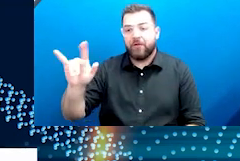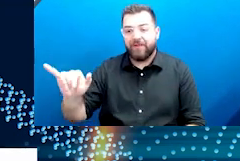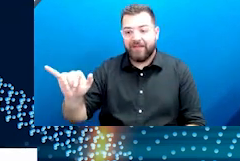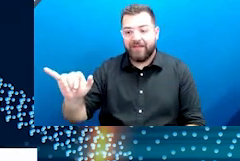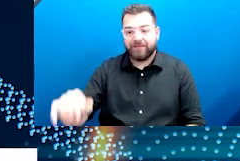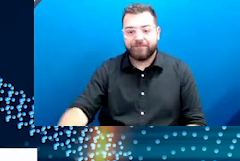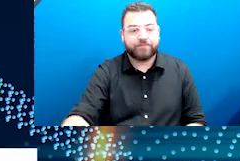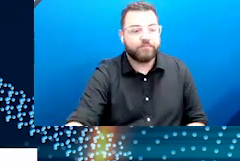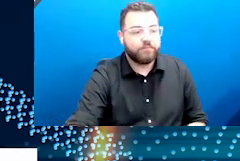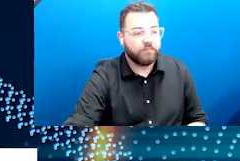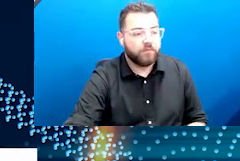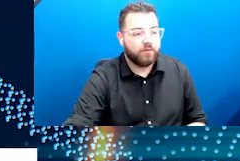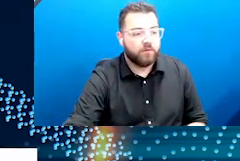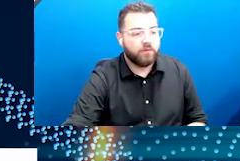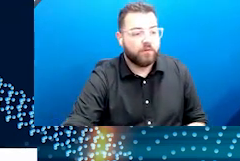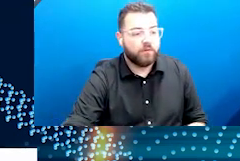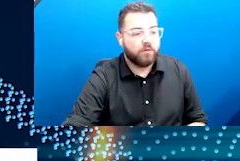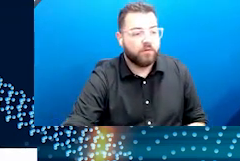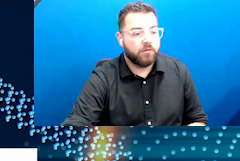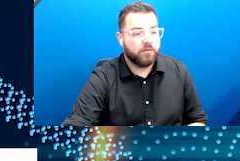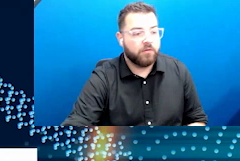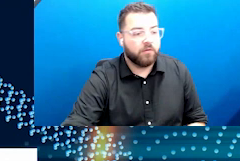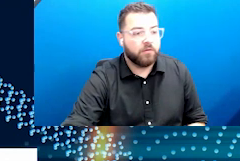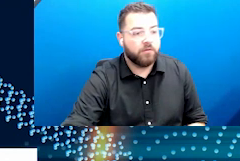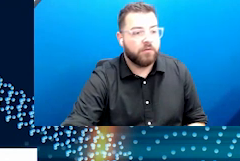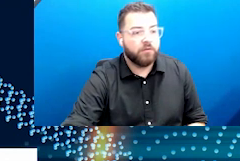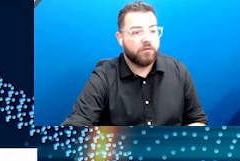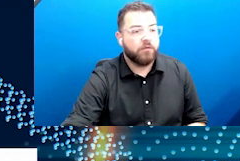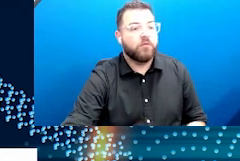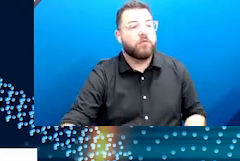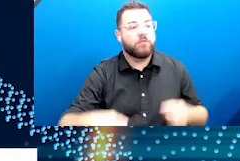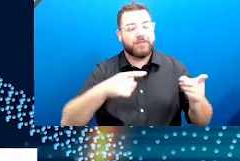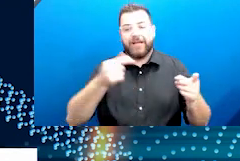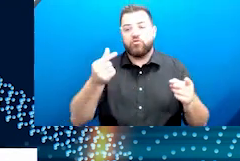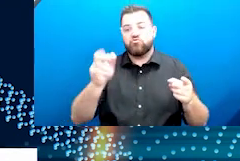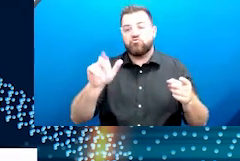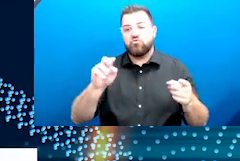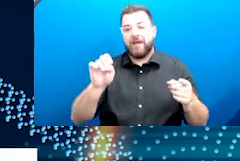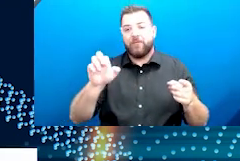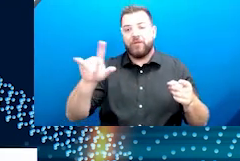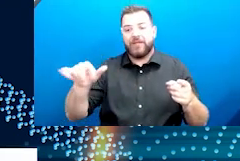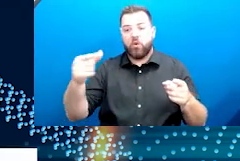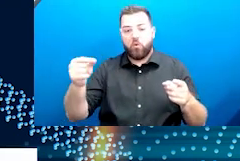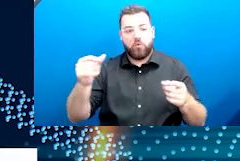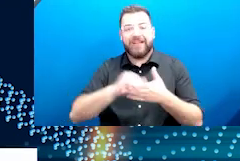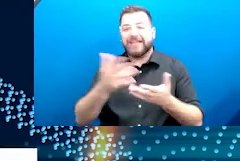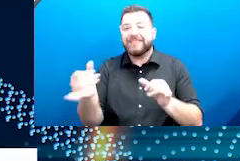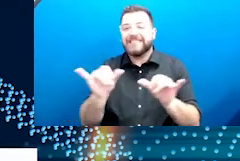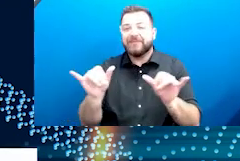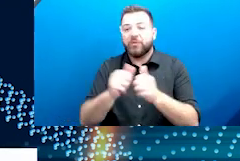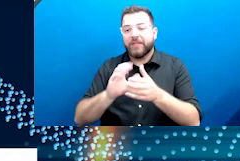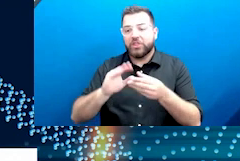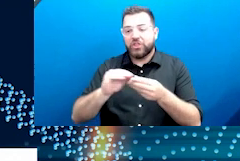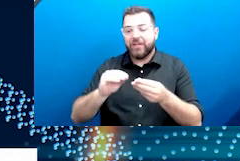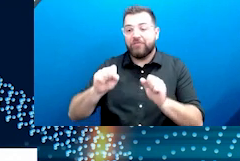has released their product called Grammarly Go. Similar to the chatbot, it allows you to ask a